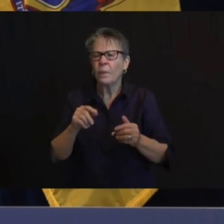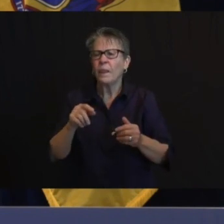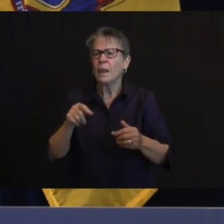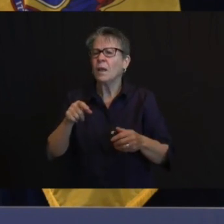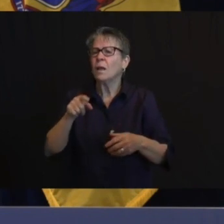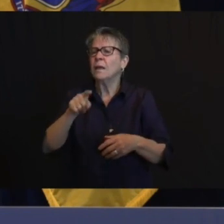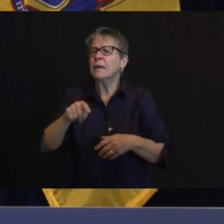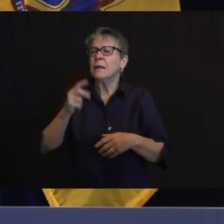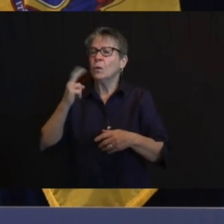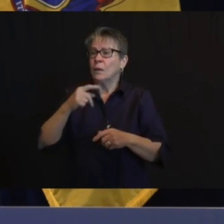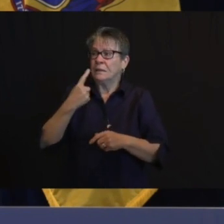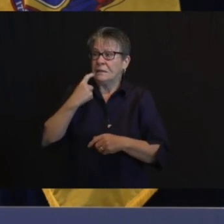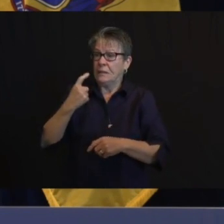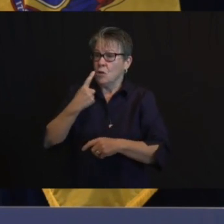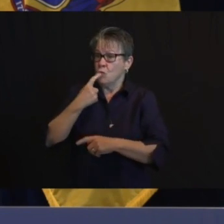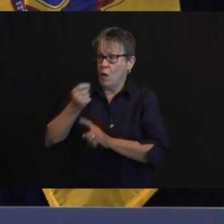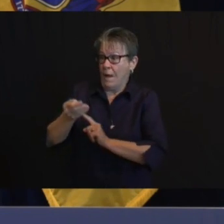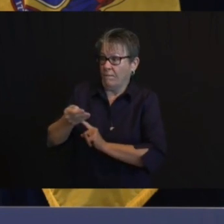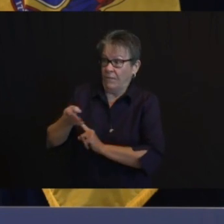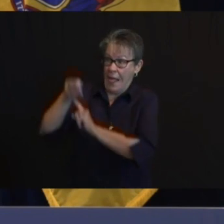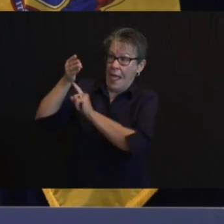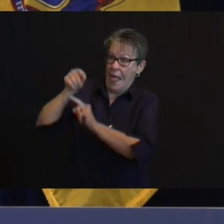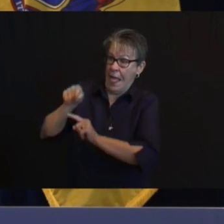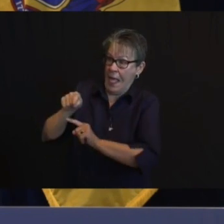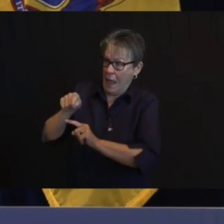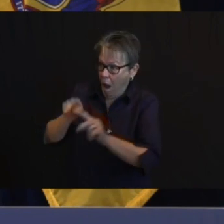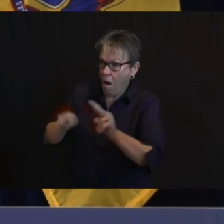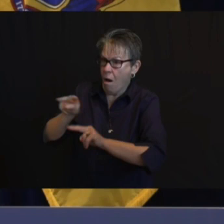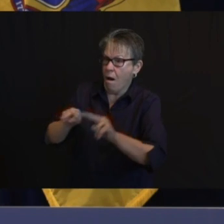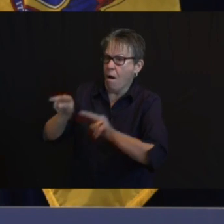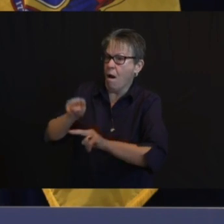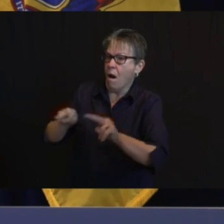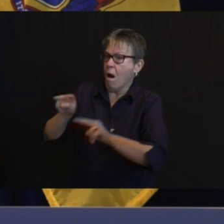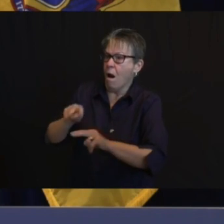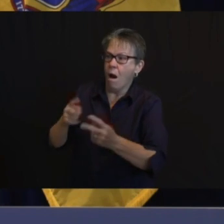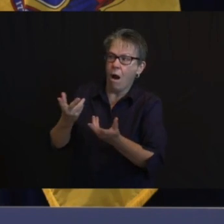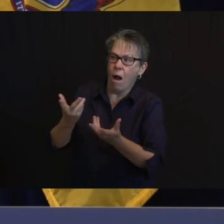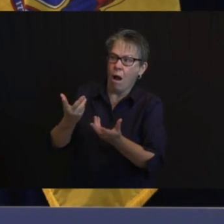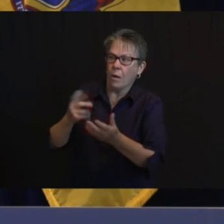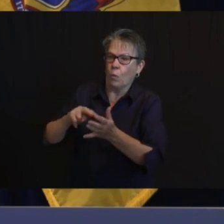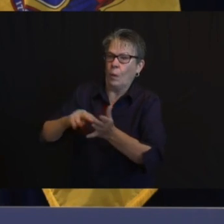distribution? What red flags could? Yes. Okay.